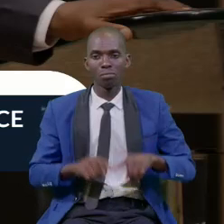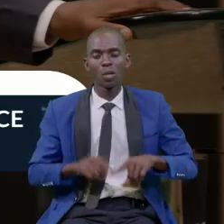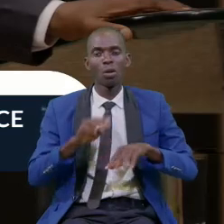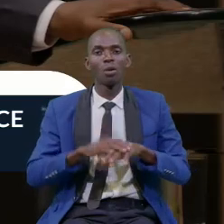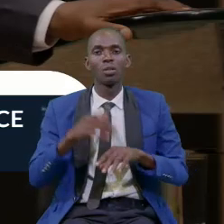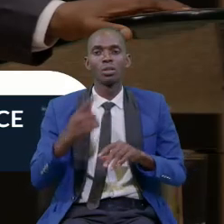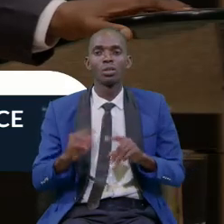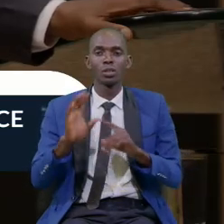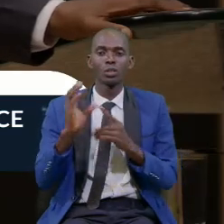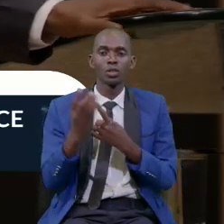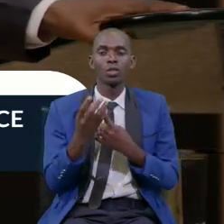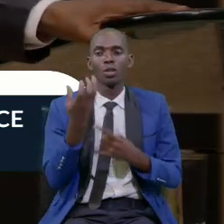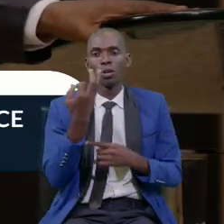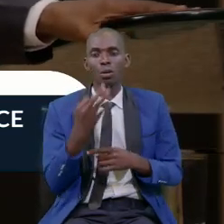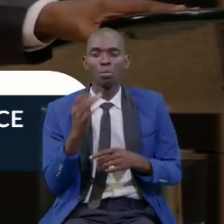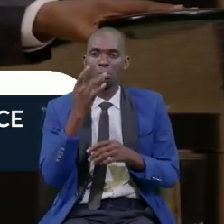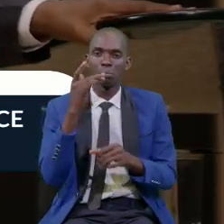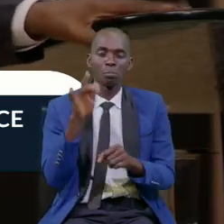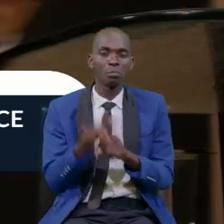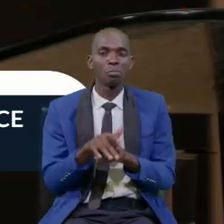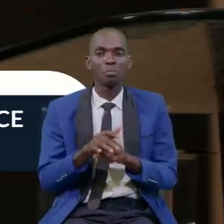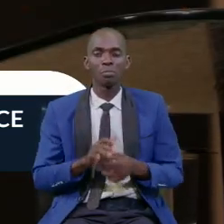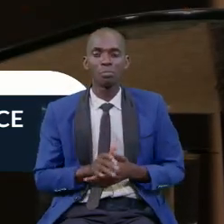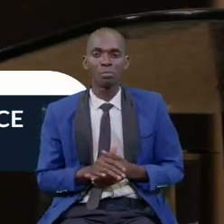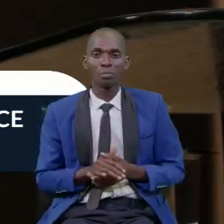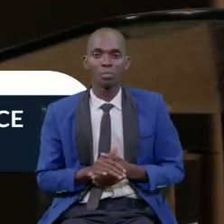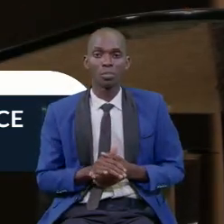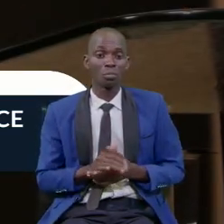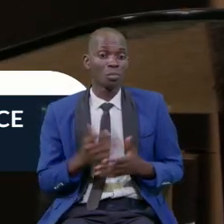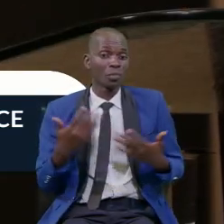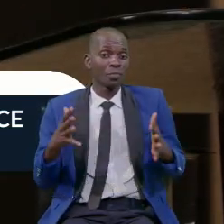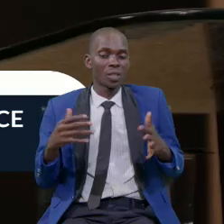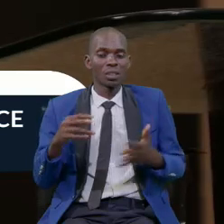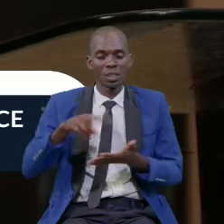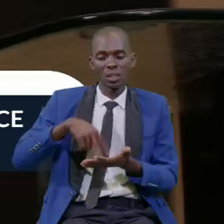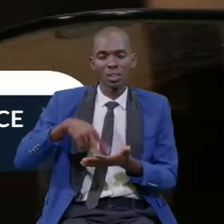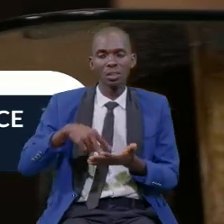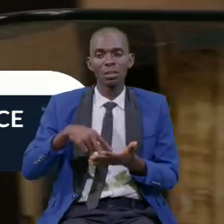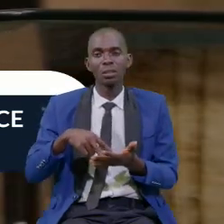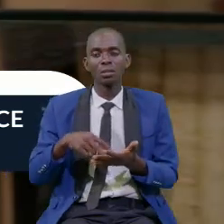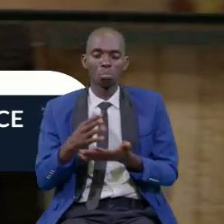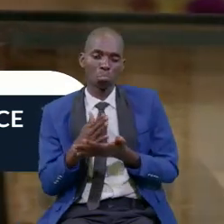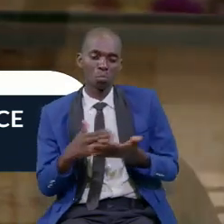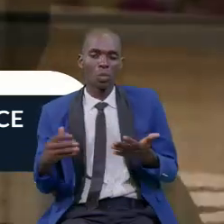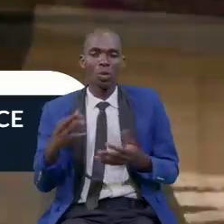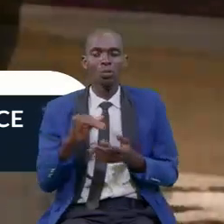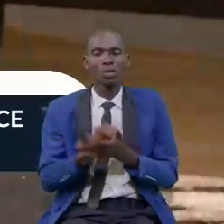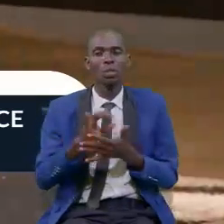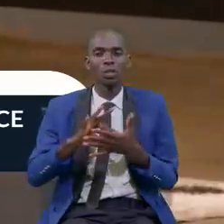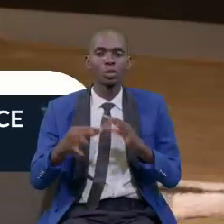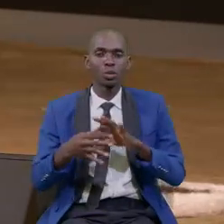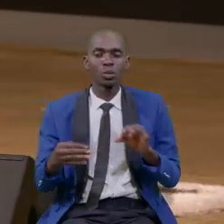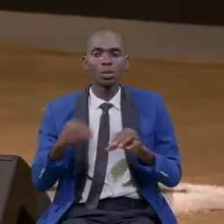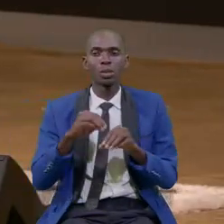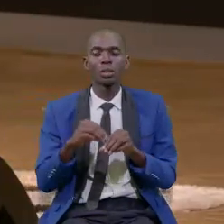on the condition of promise. Already we've read part of that story.